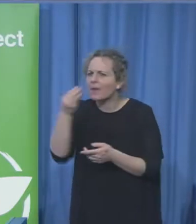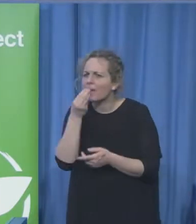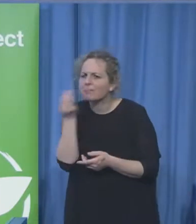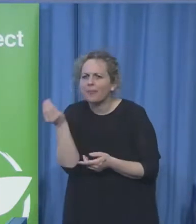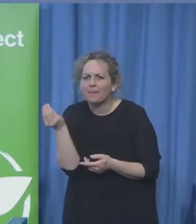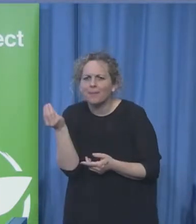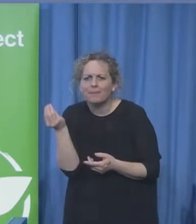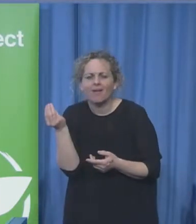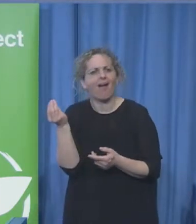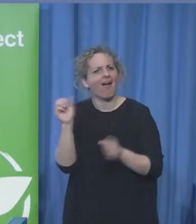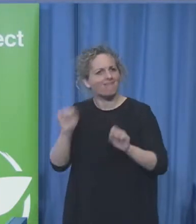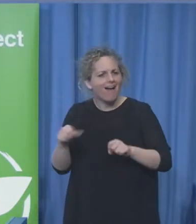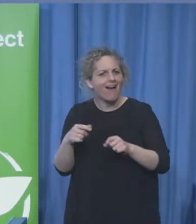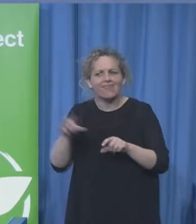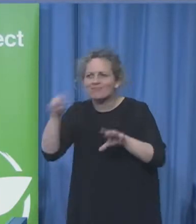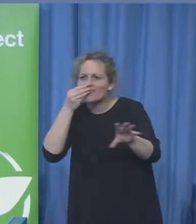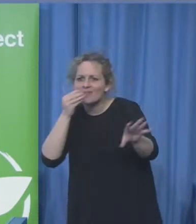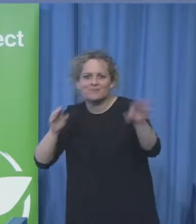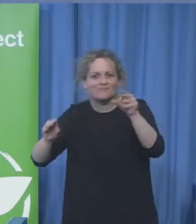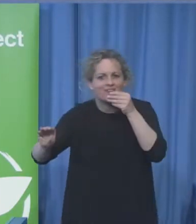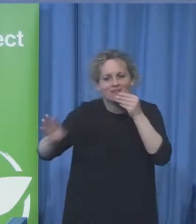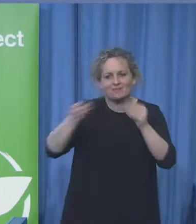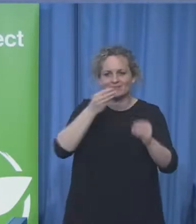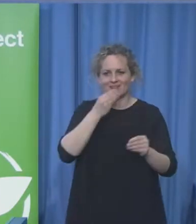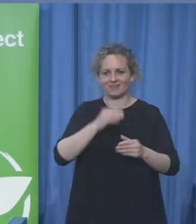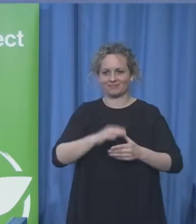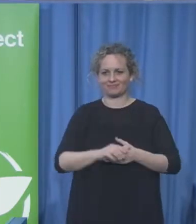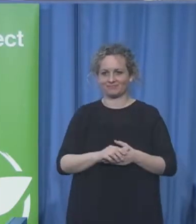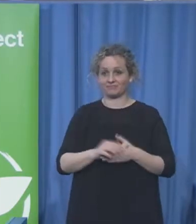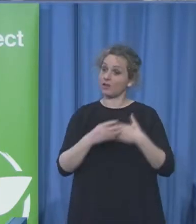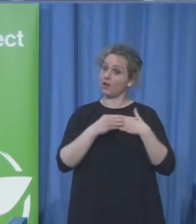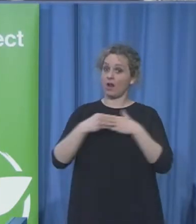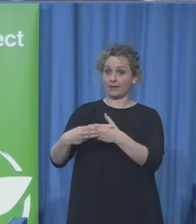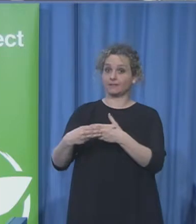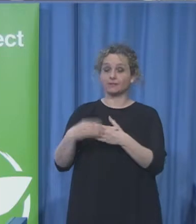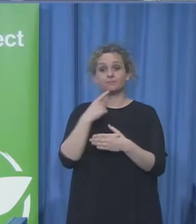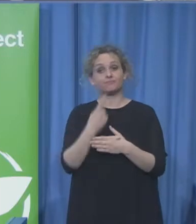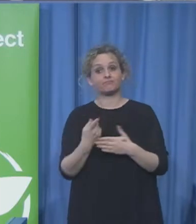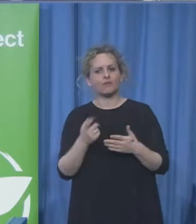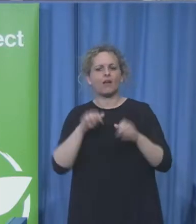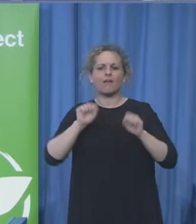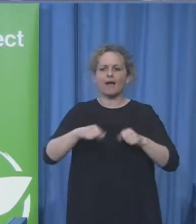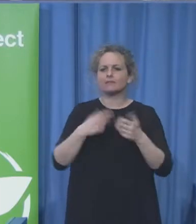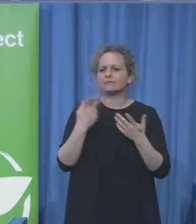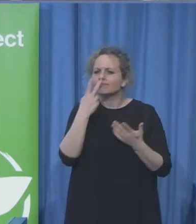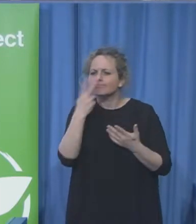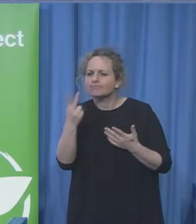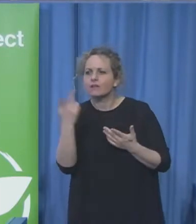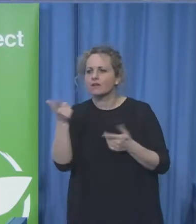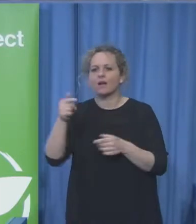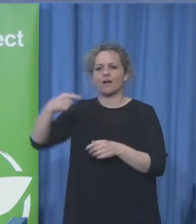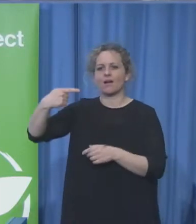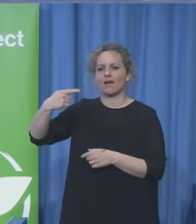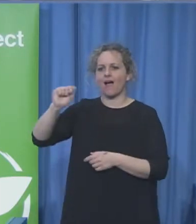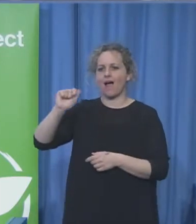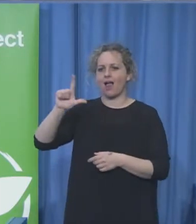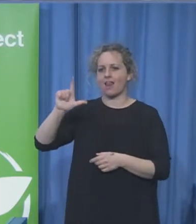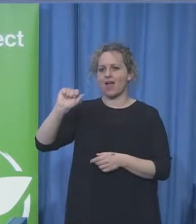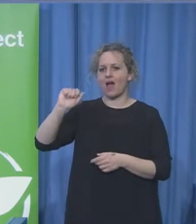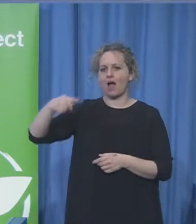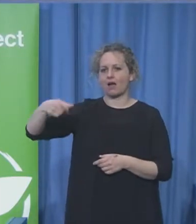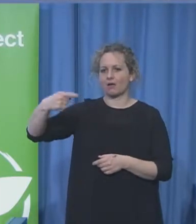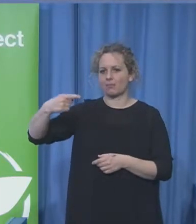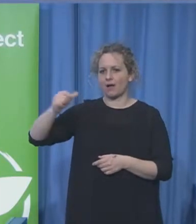Finally, we also have the Galapagos Islands. We designed a specific route for our clients to be able to get to see the islands. What we do is